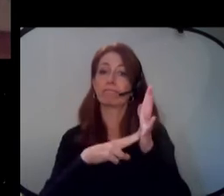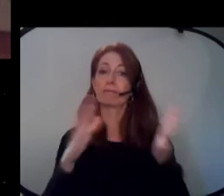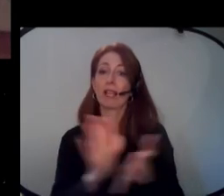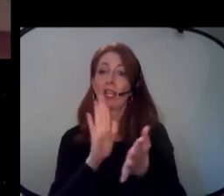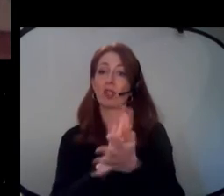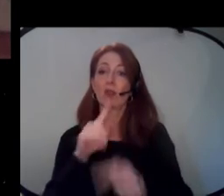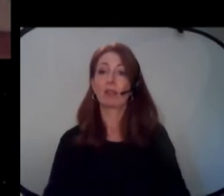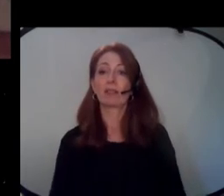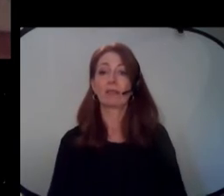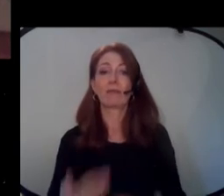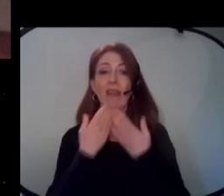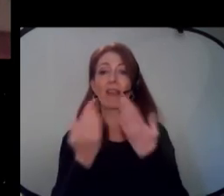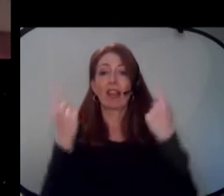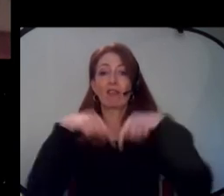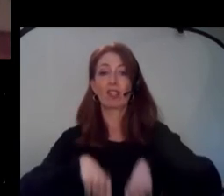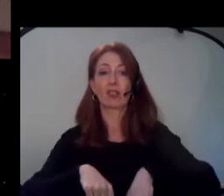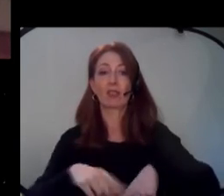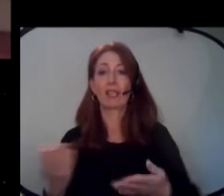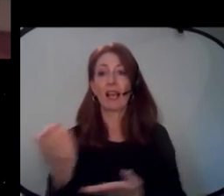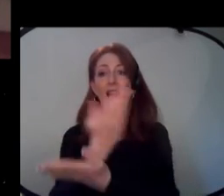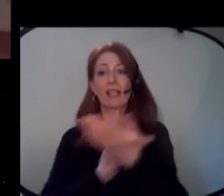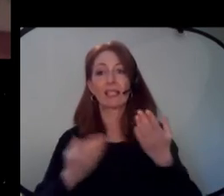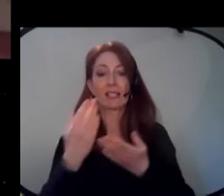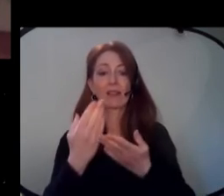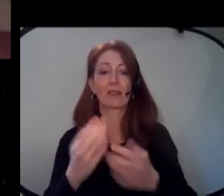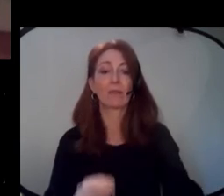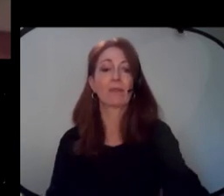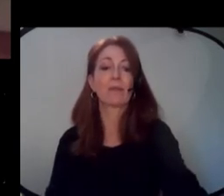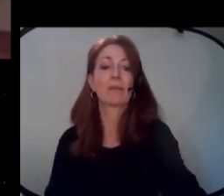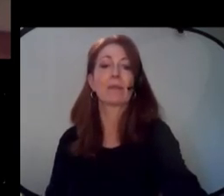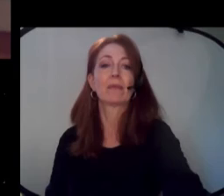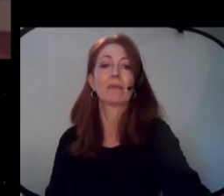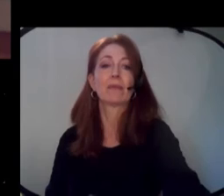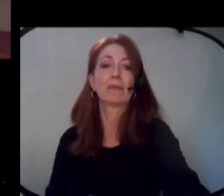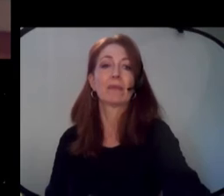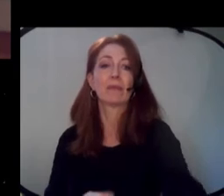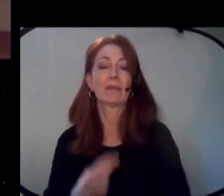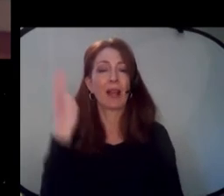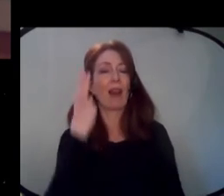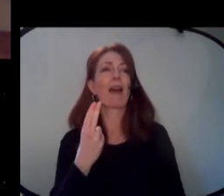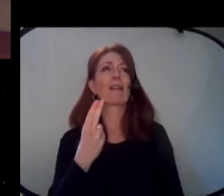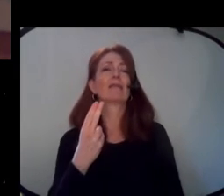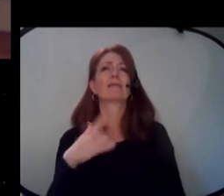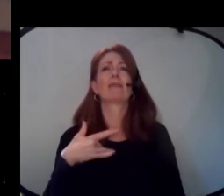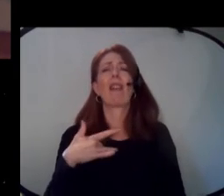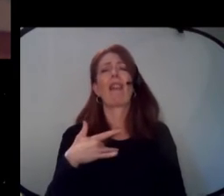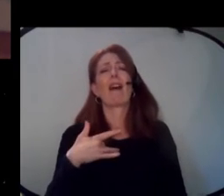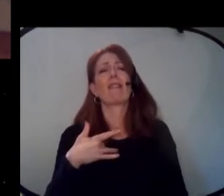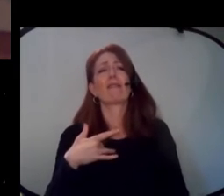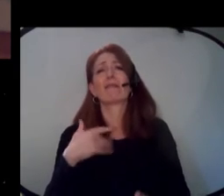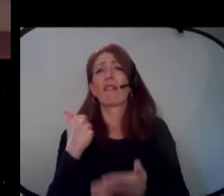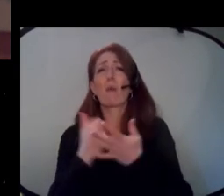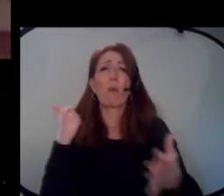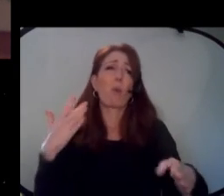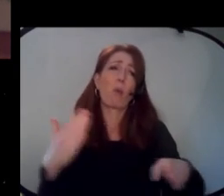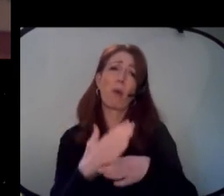For joining us for our discussion of Artemisia Gentileschi's life and amazing work. She was a formidable artist at a time when it was not easy